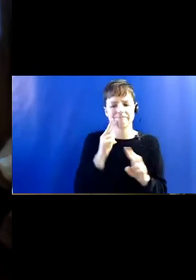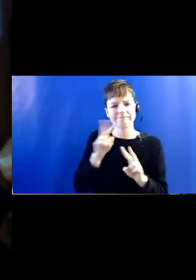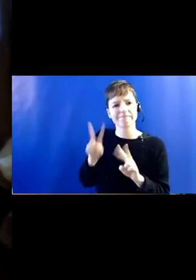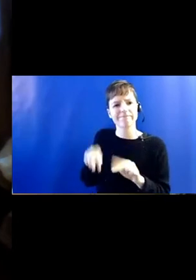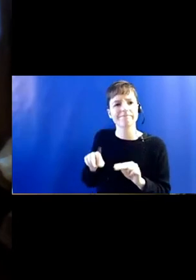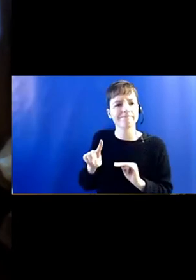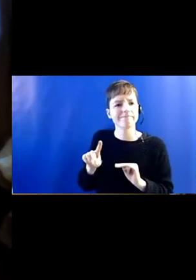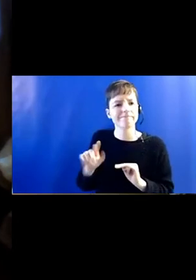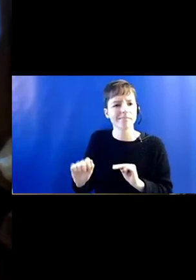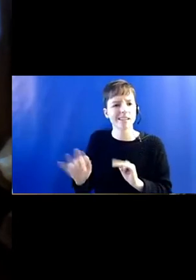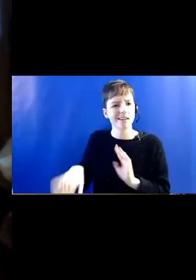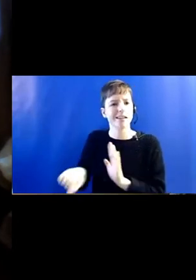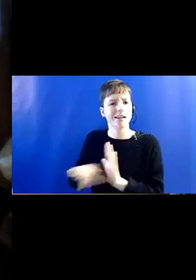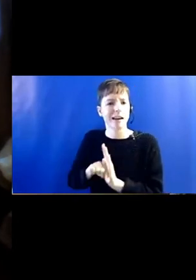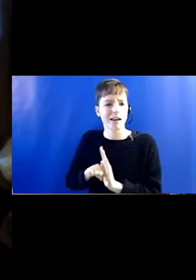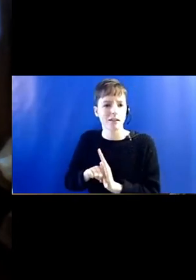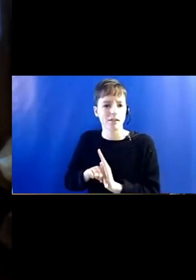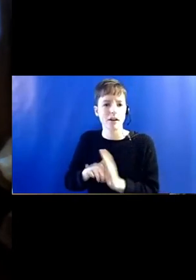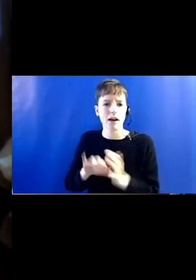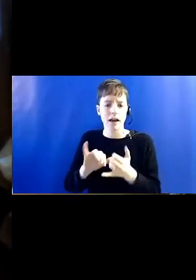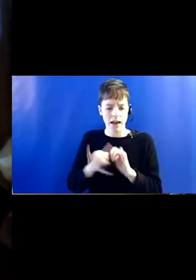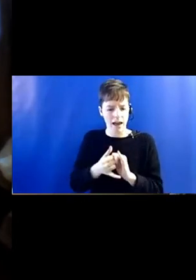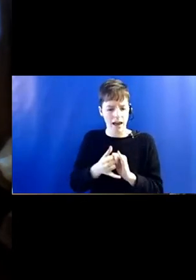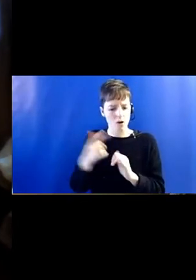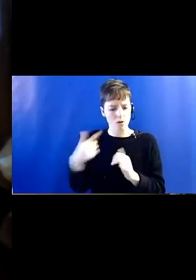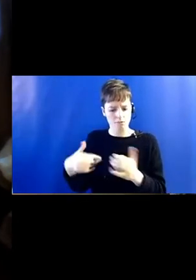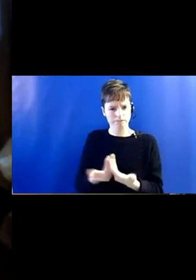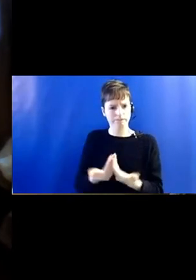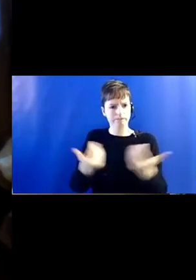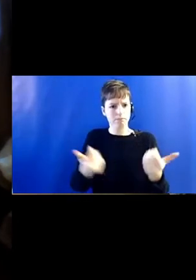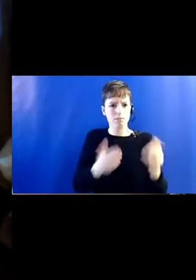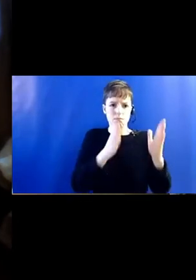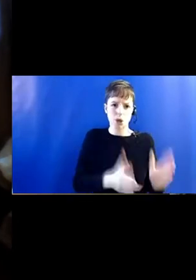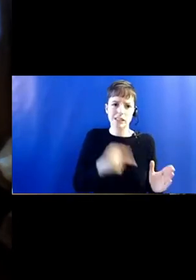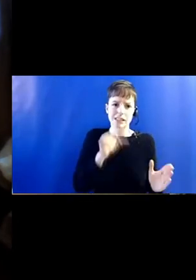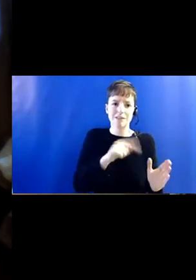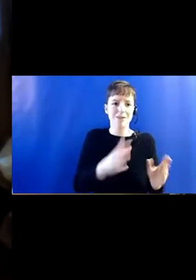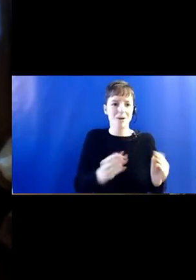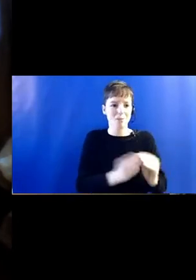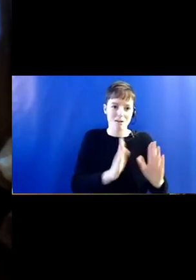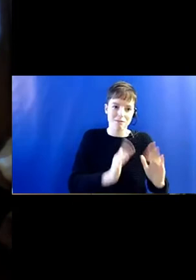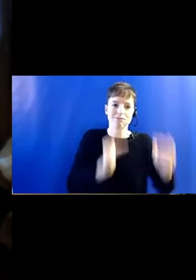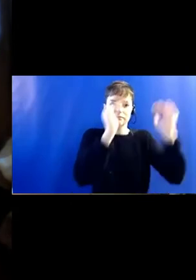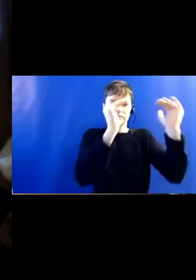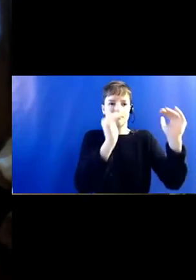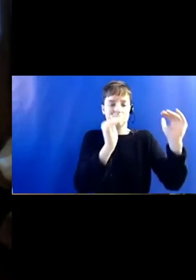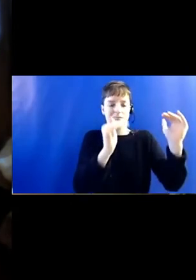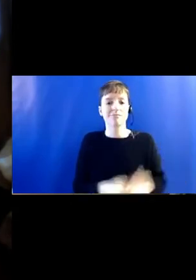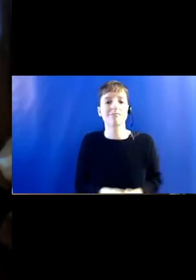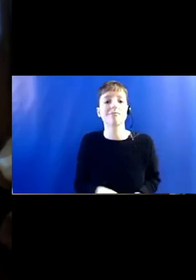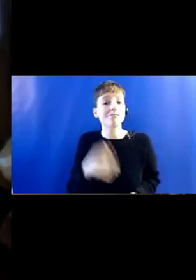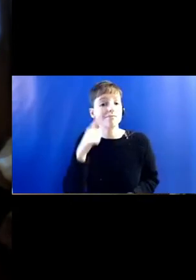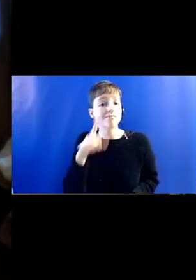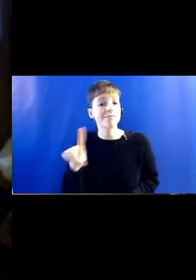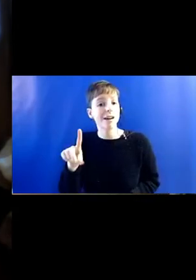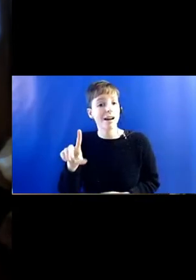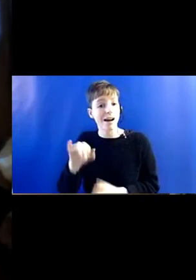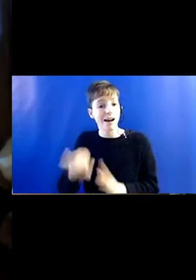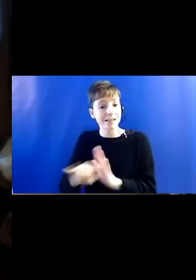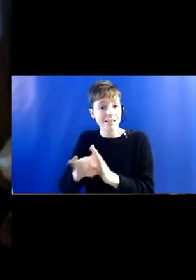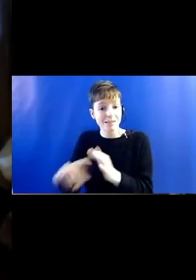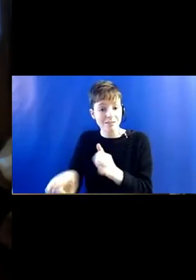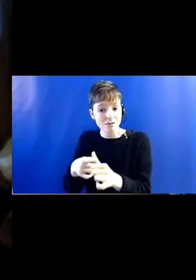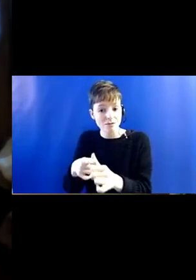separate the person in order to elevate their personhood. By contrast, identity first language asserts the importance of disability as